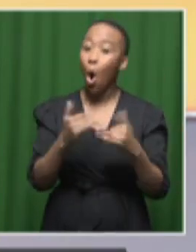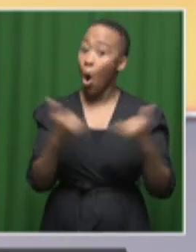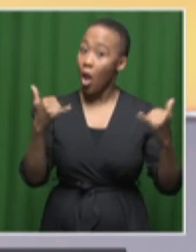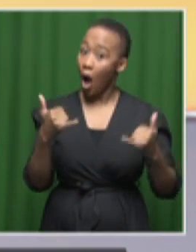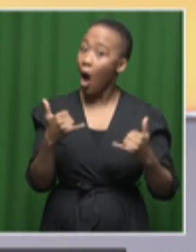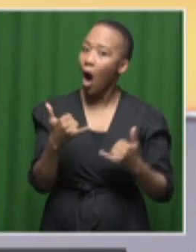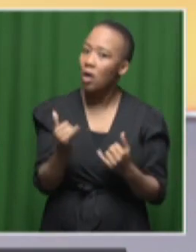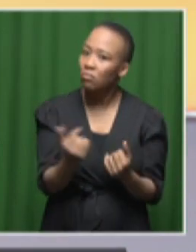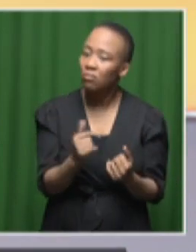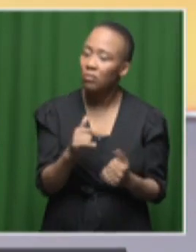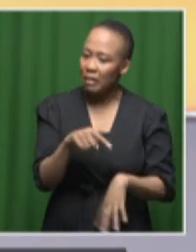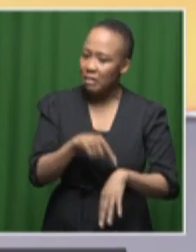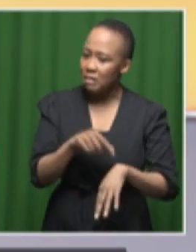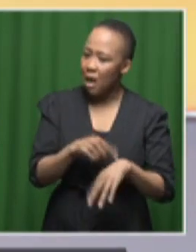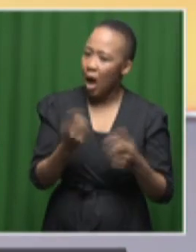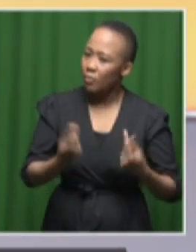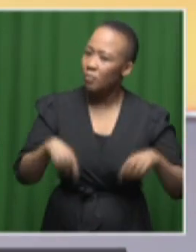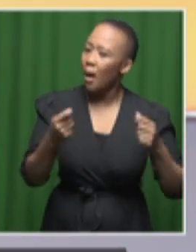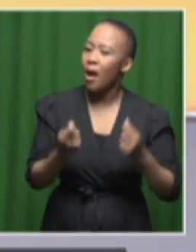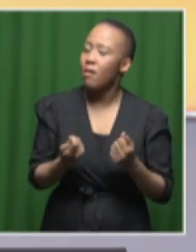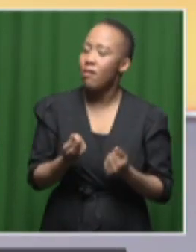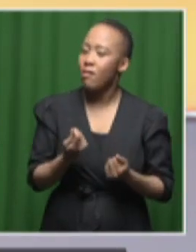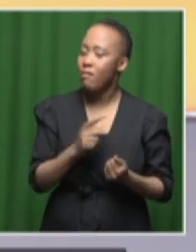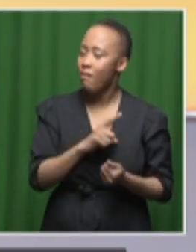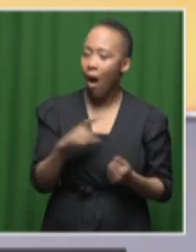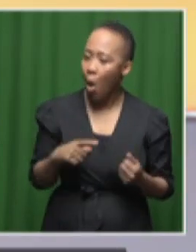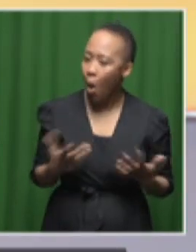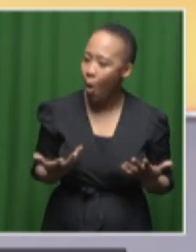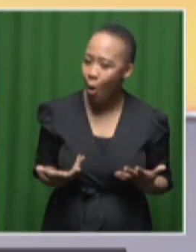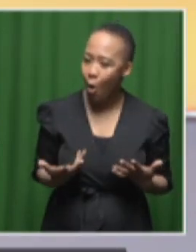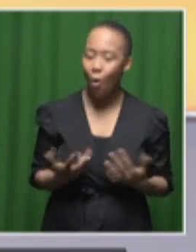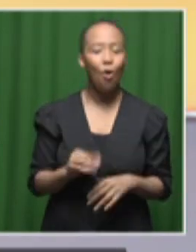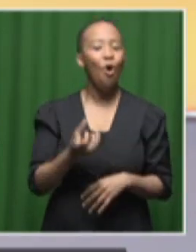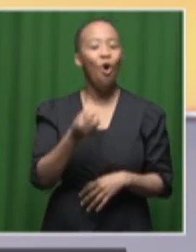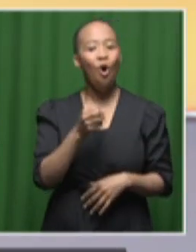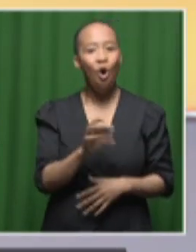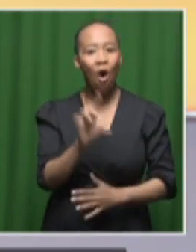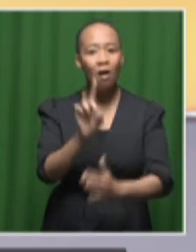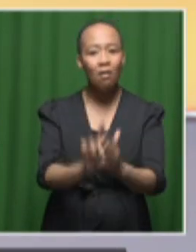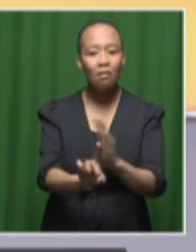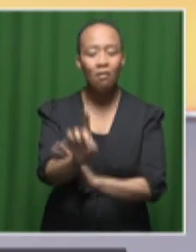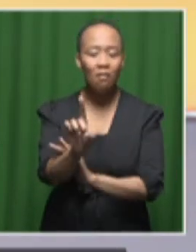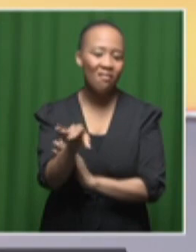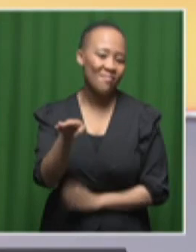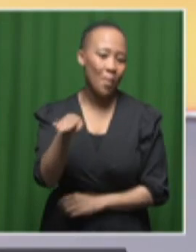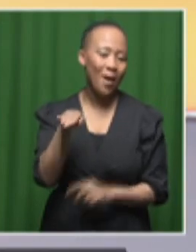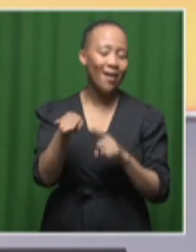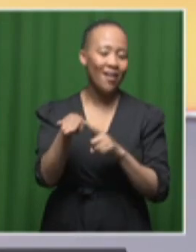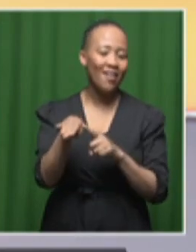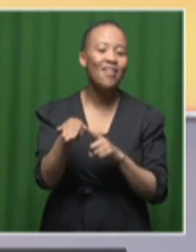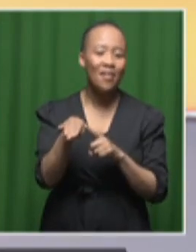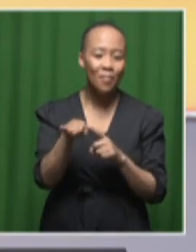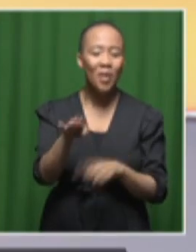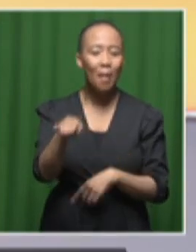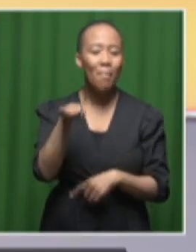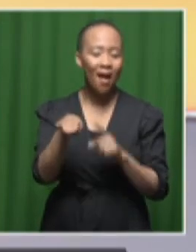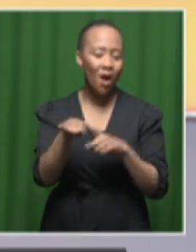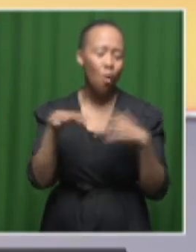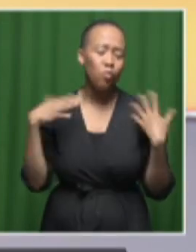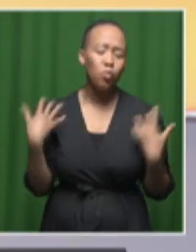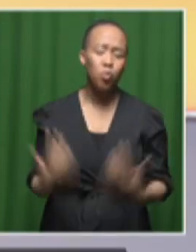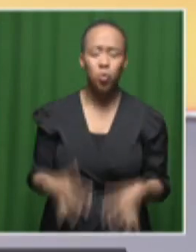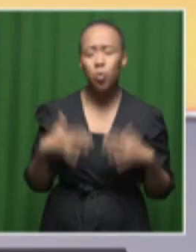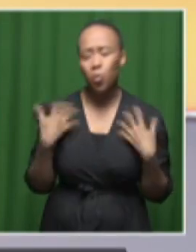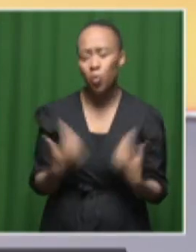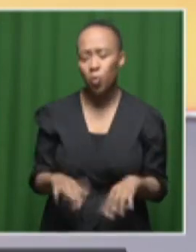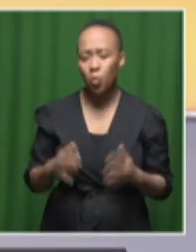that really fascinated me was things like how often do you go to a bank, which has increased significantly over the last year, which is